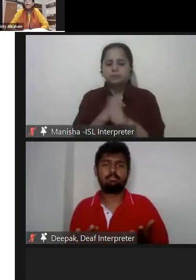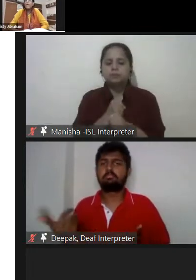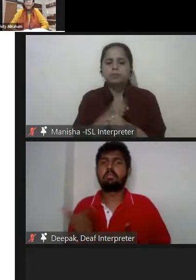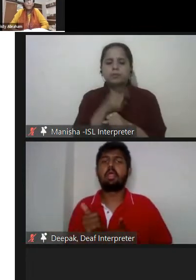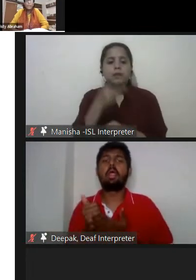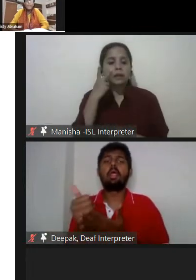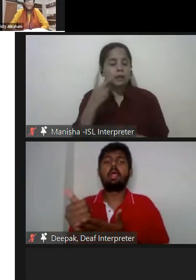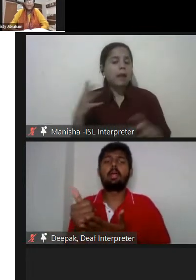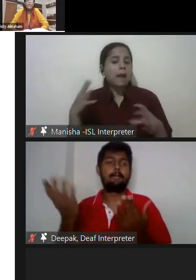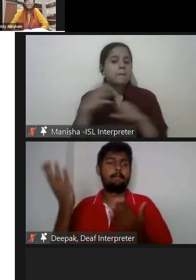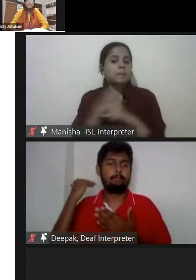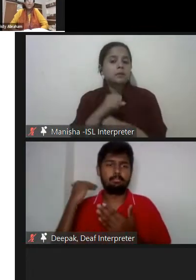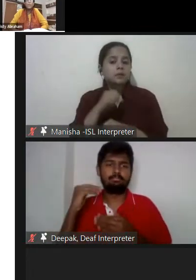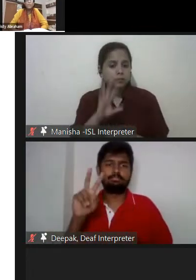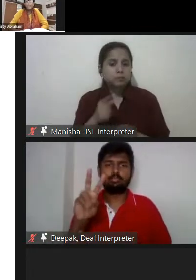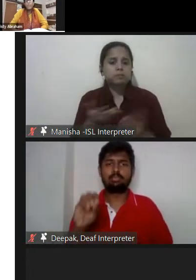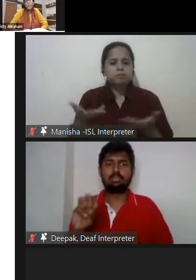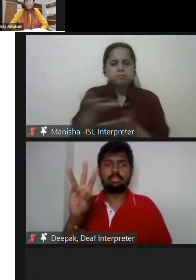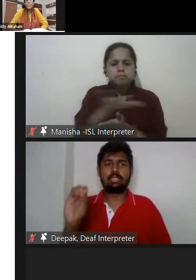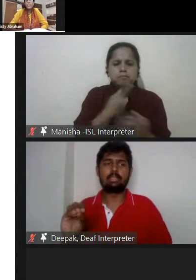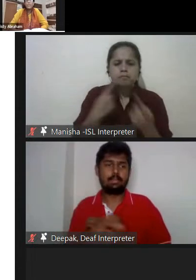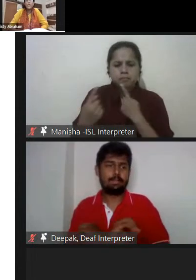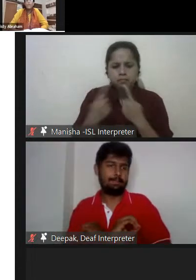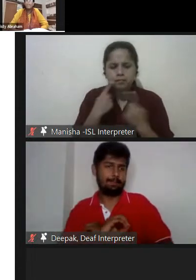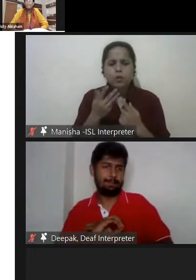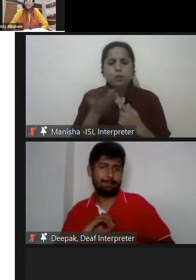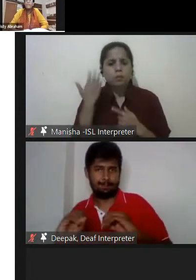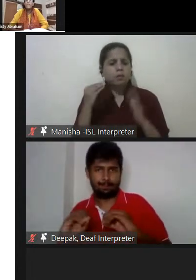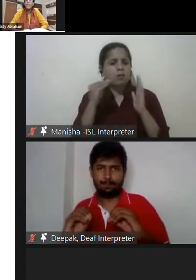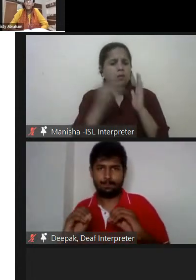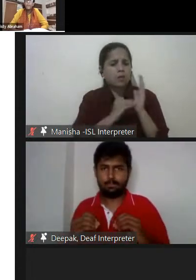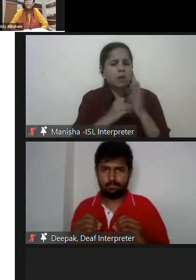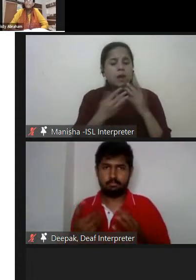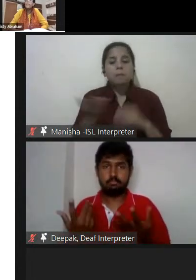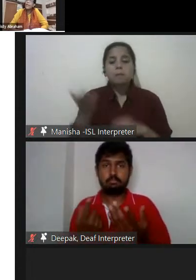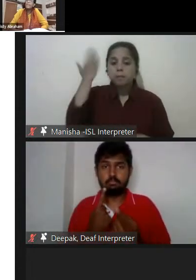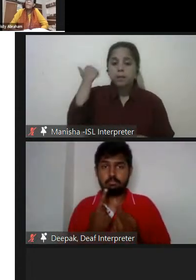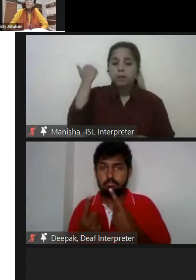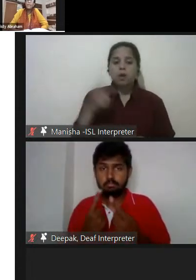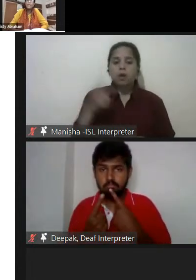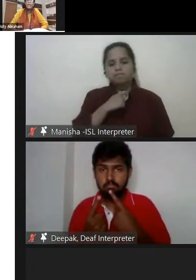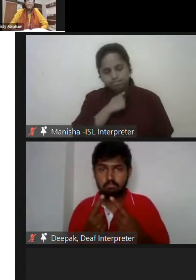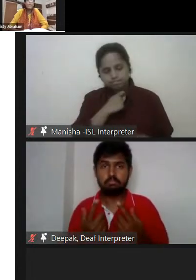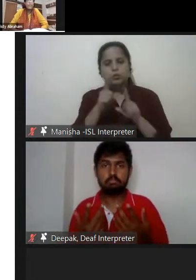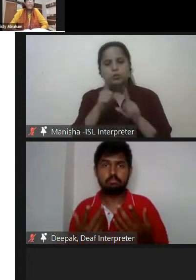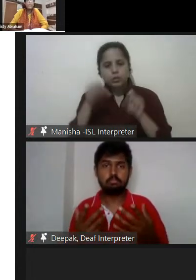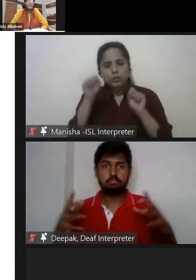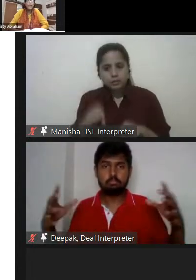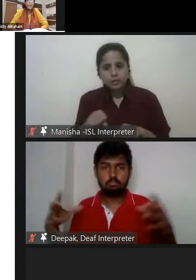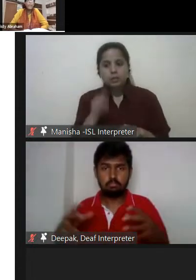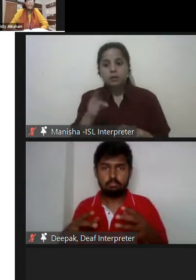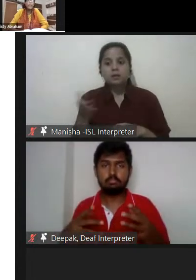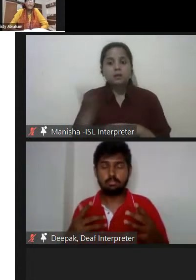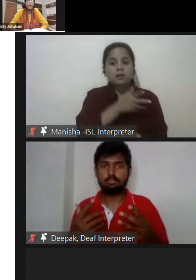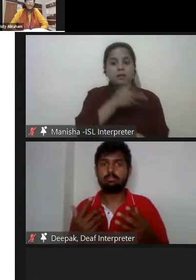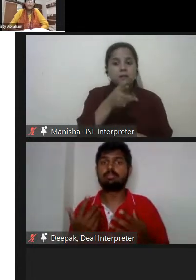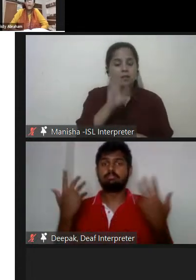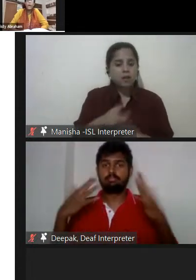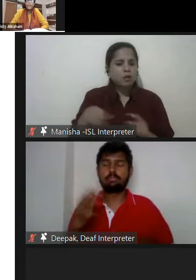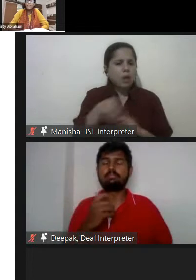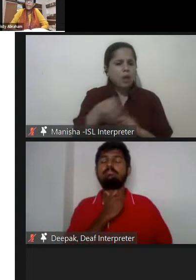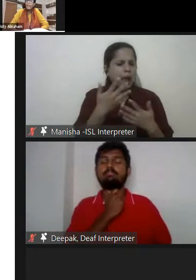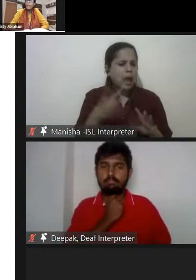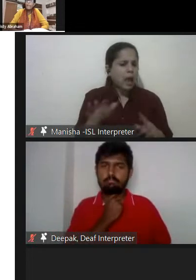of discourses or even mention of the previous commitments, as I said earlier, whether it is on AASTHA